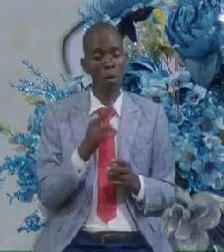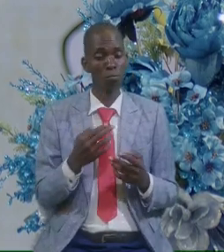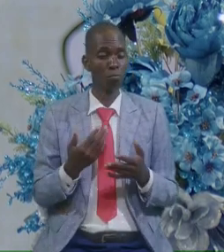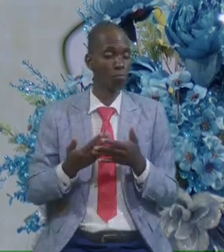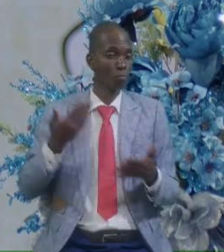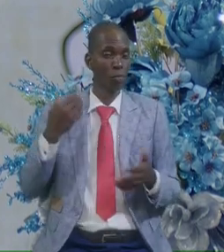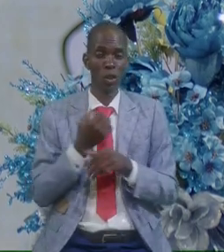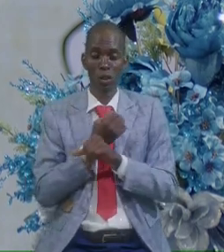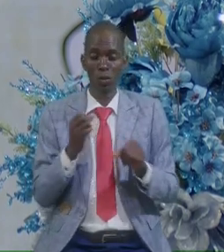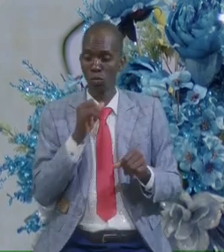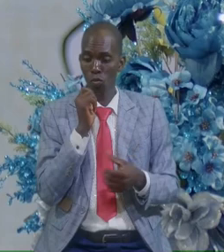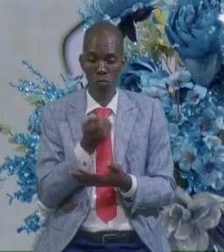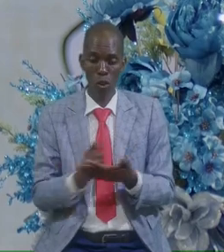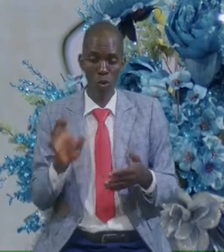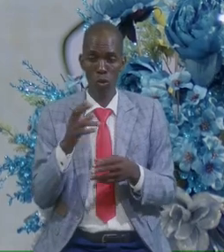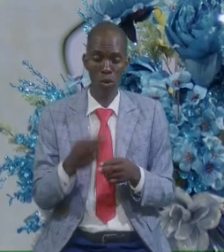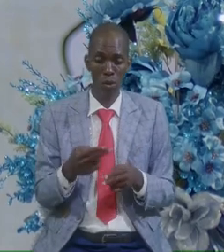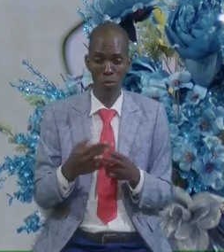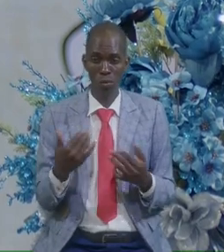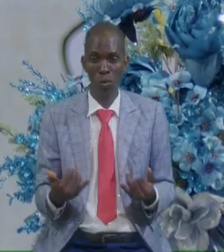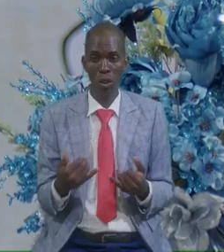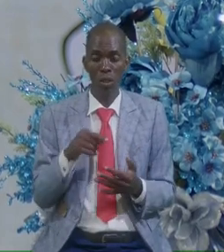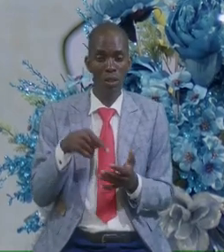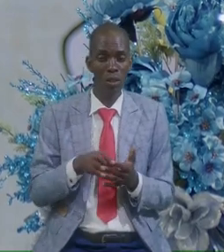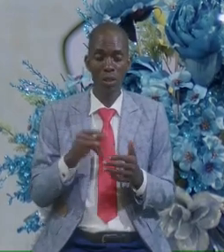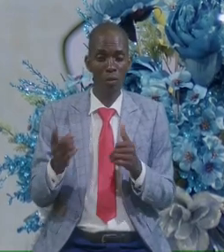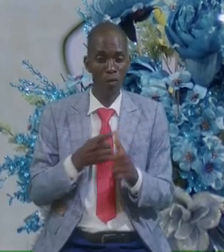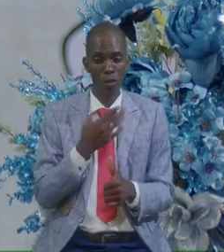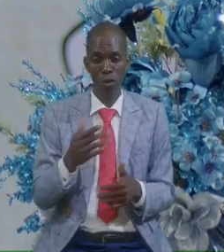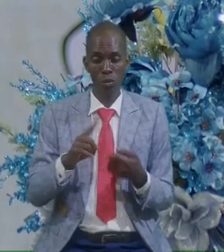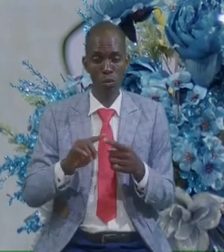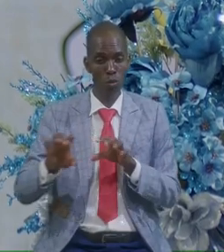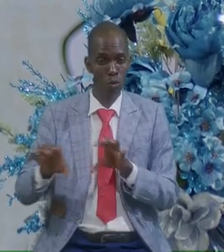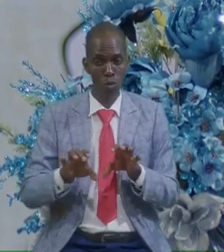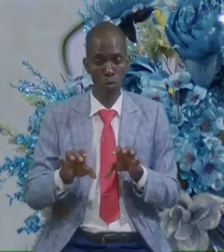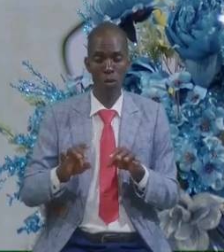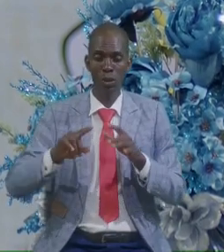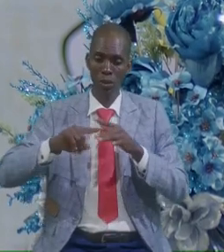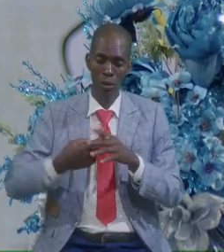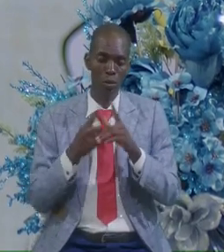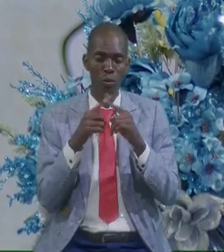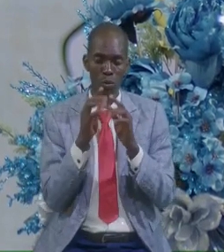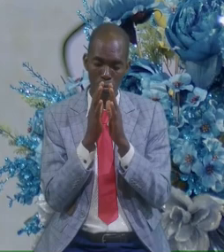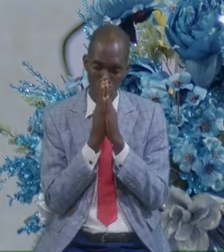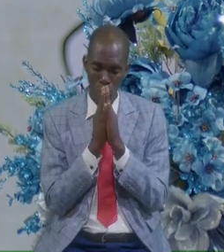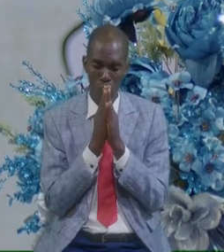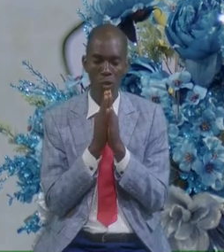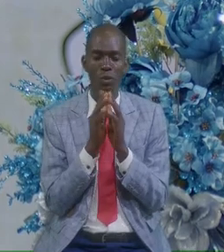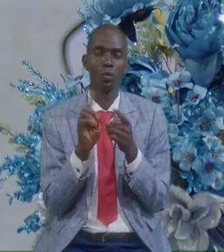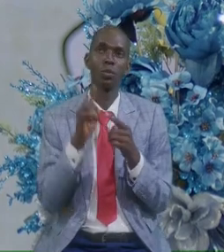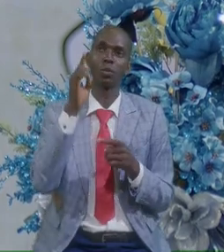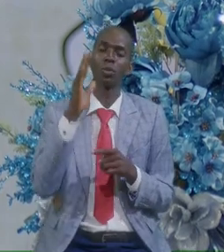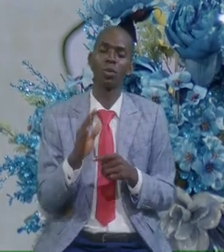now, this is the first thing you do. You will start talking to God in prayers, telling God your own